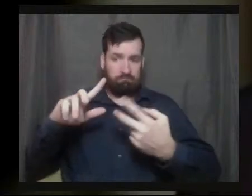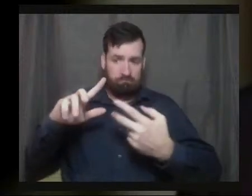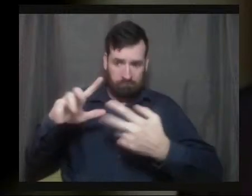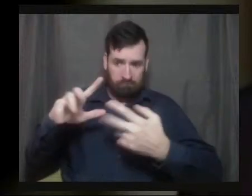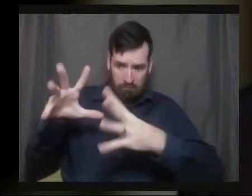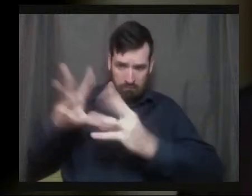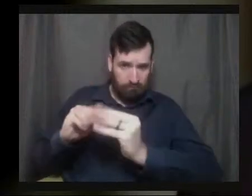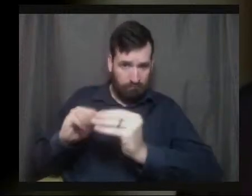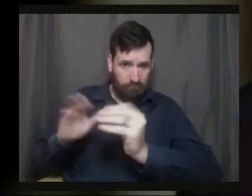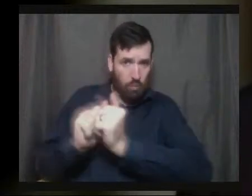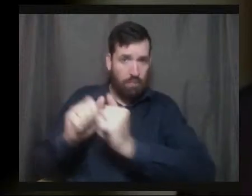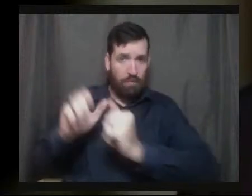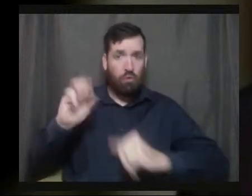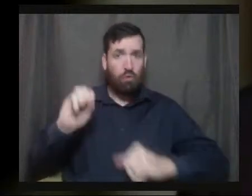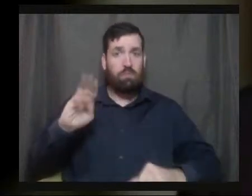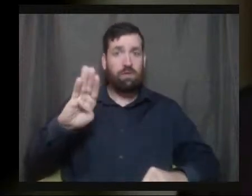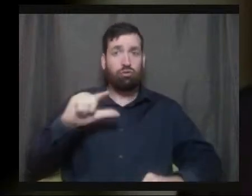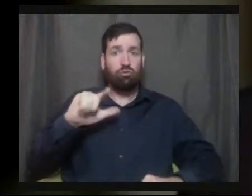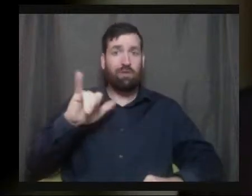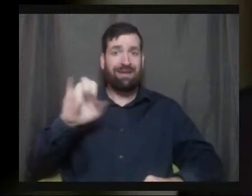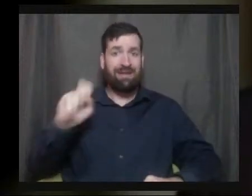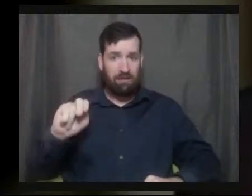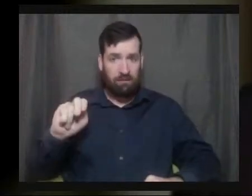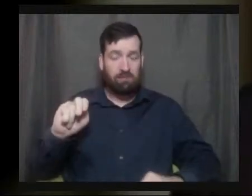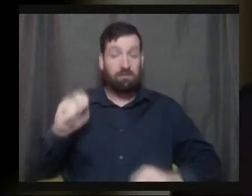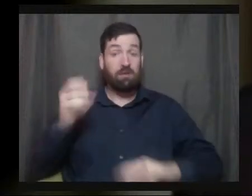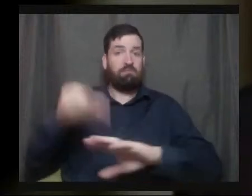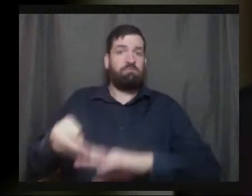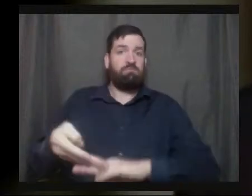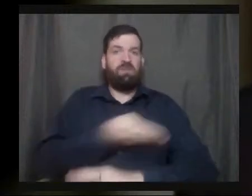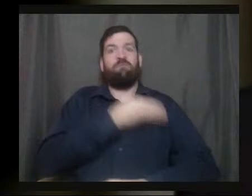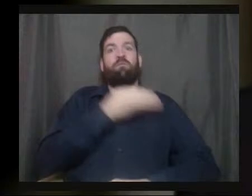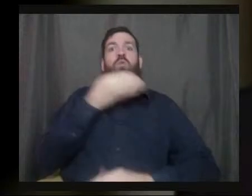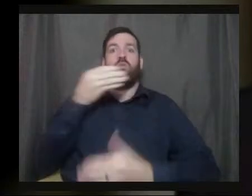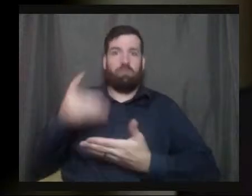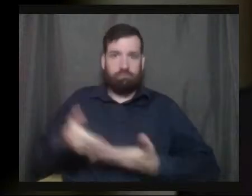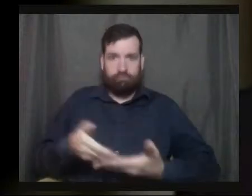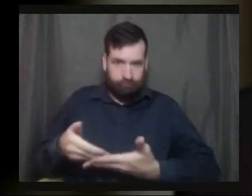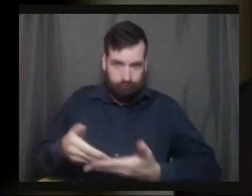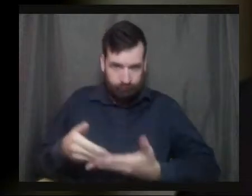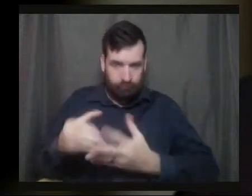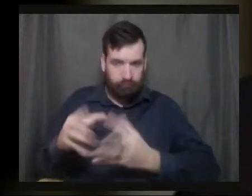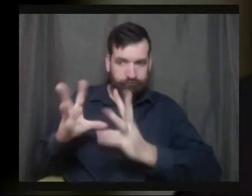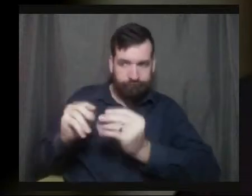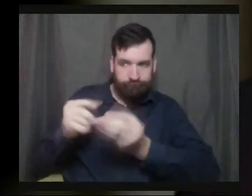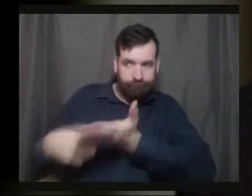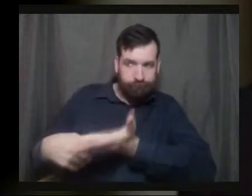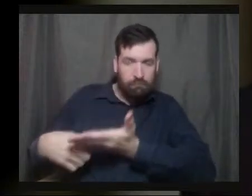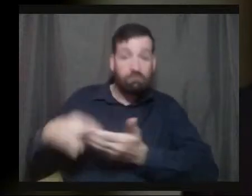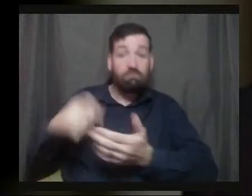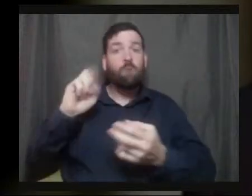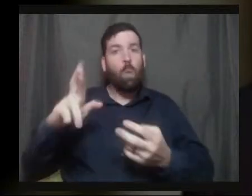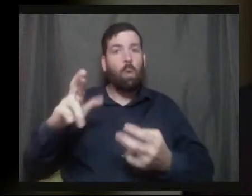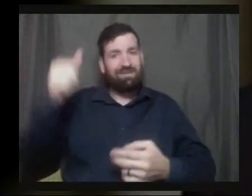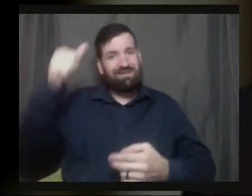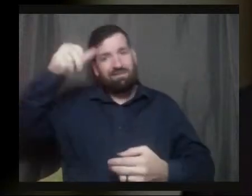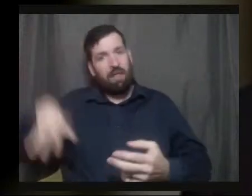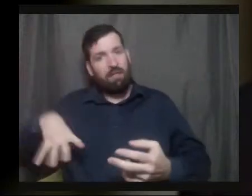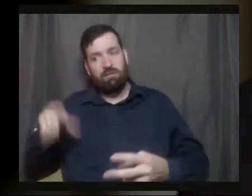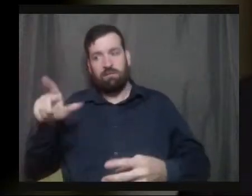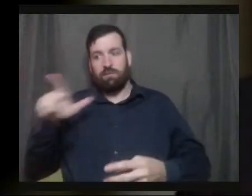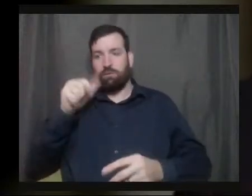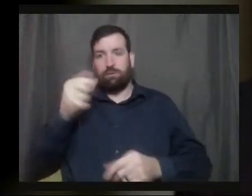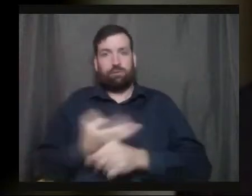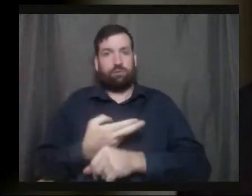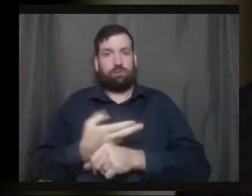your OBGYN for a preconceptual consultation, or I would encourage the gentlemen who are taking this that